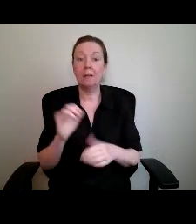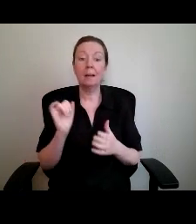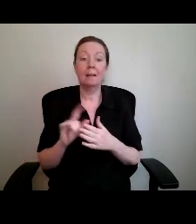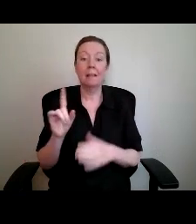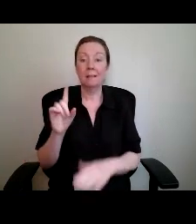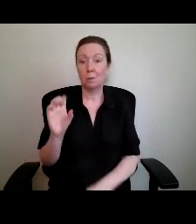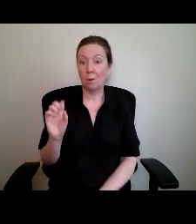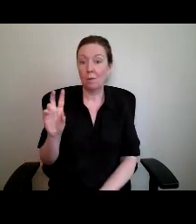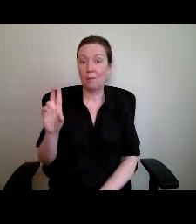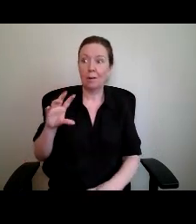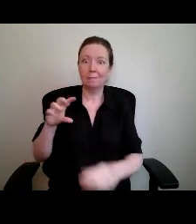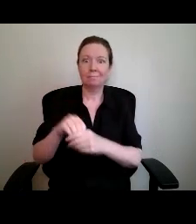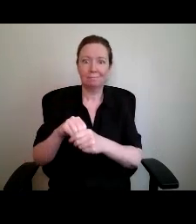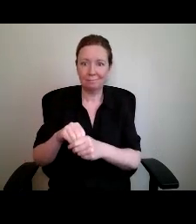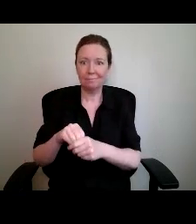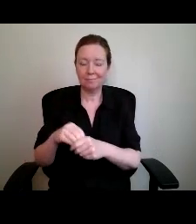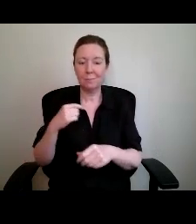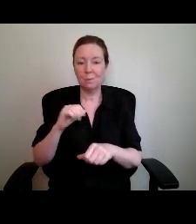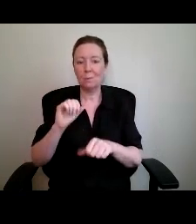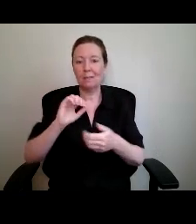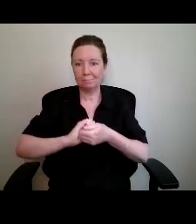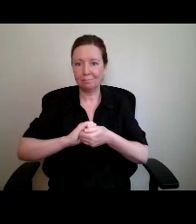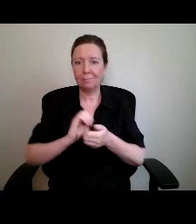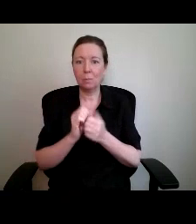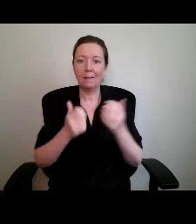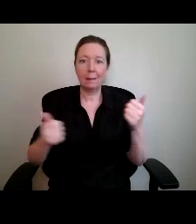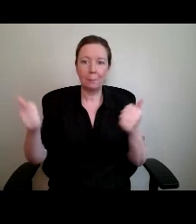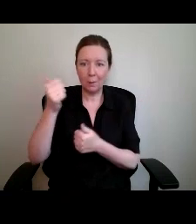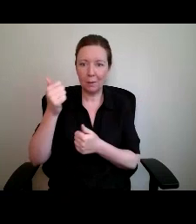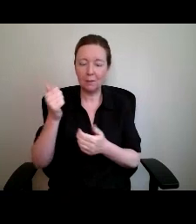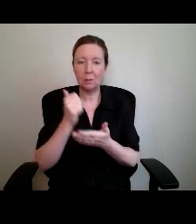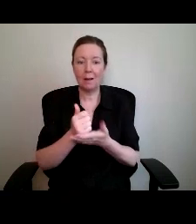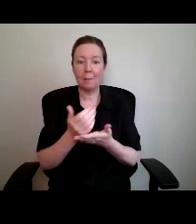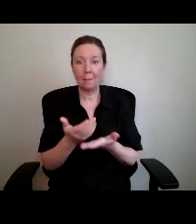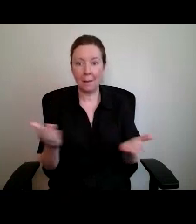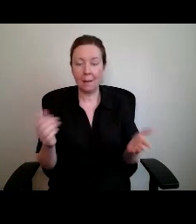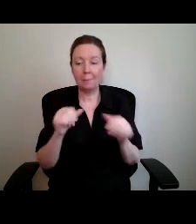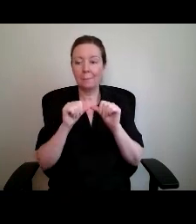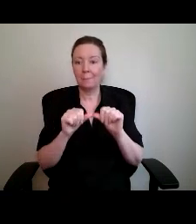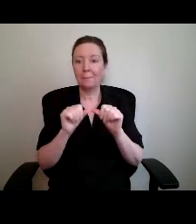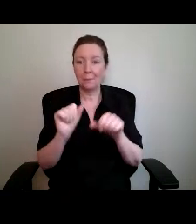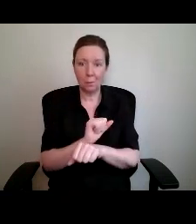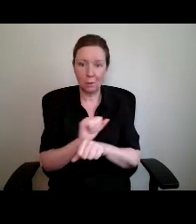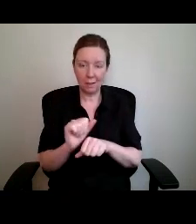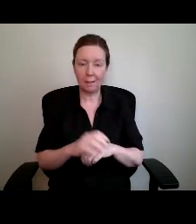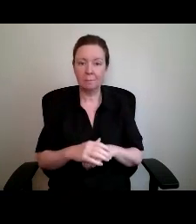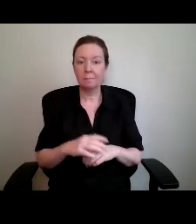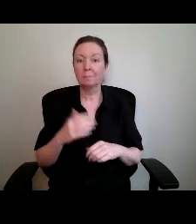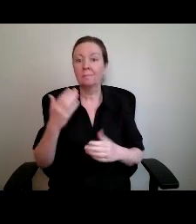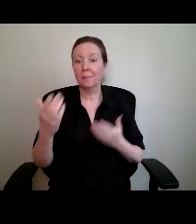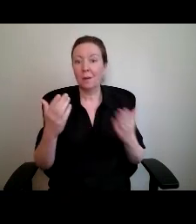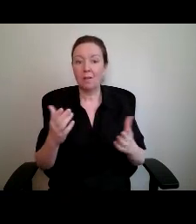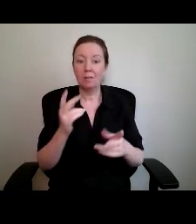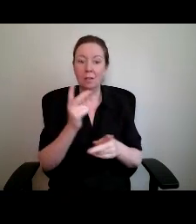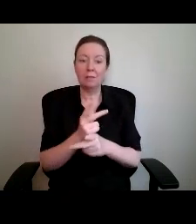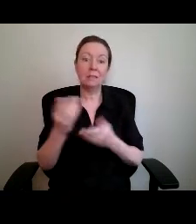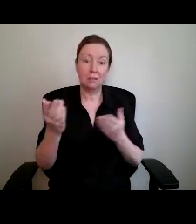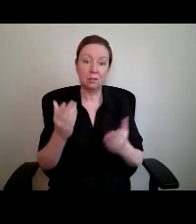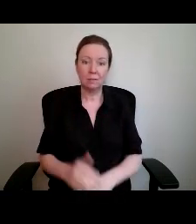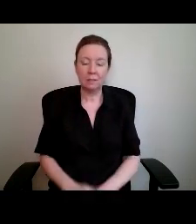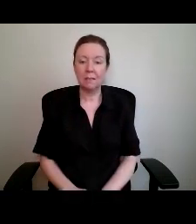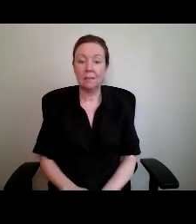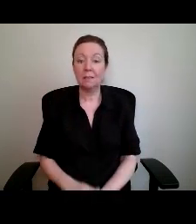can step in. We work with employers to help those employees continue working by offering retention services.